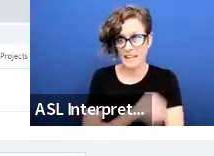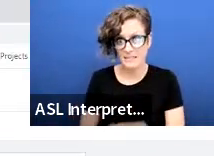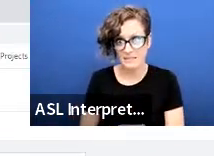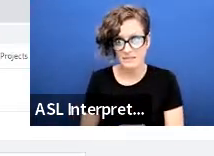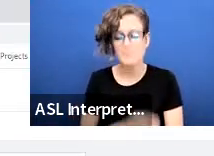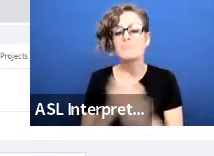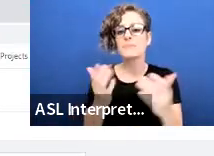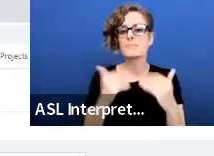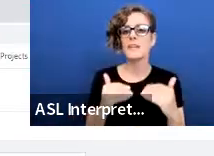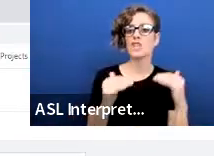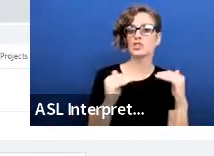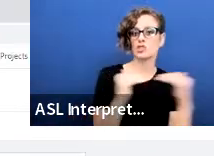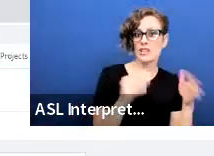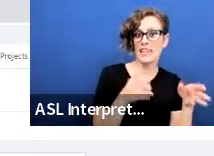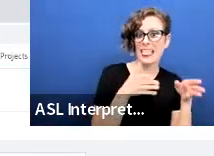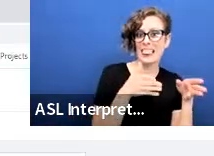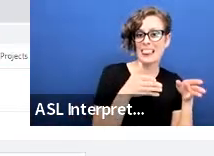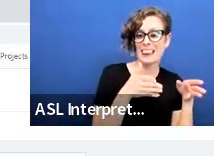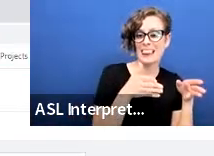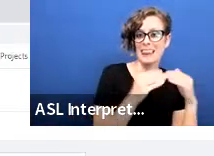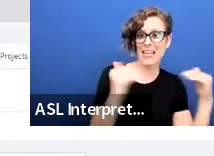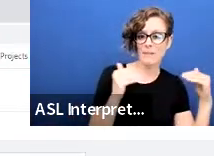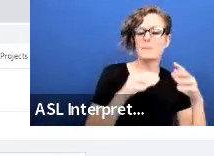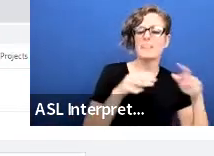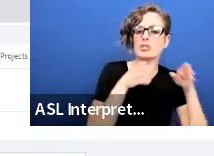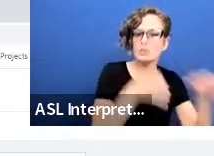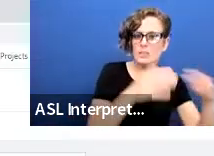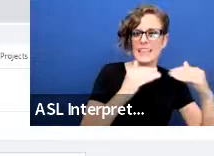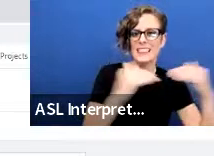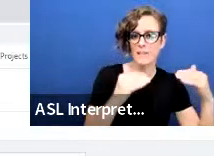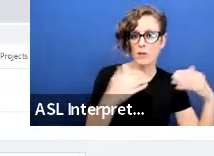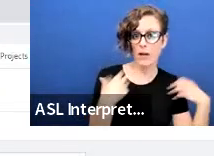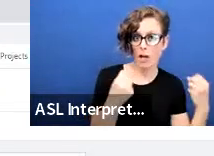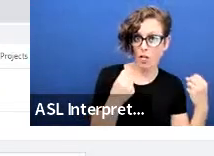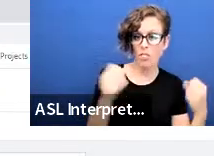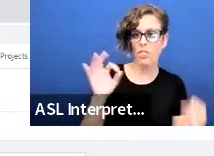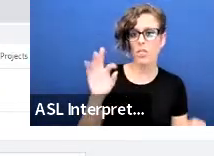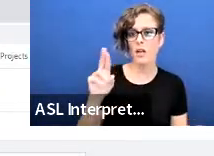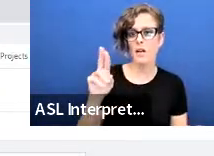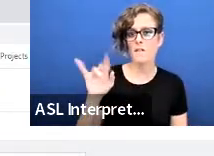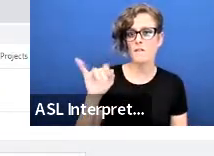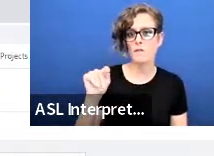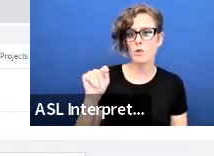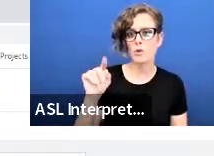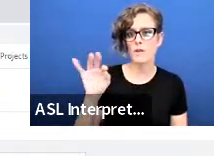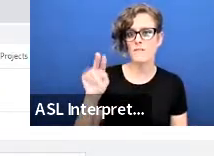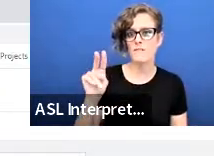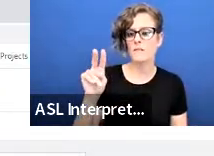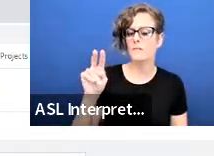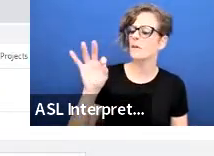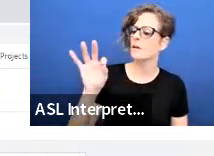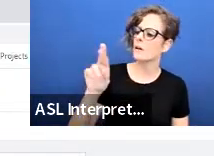health in the Fruitvale Clinic, when the relationships are there, people are still getting vaccinated.